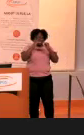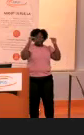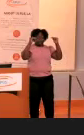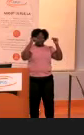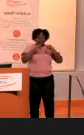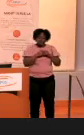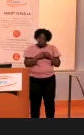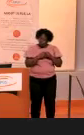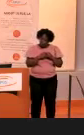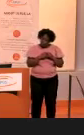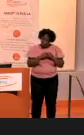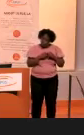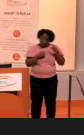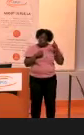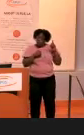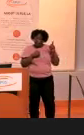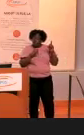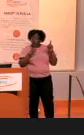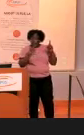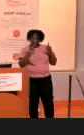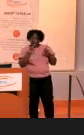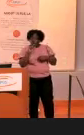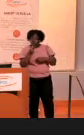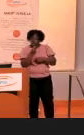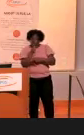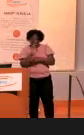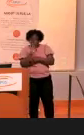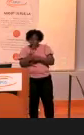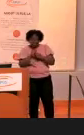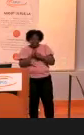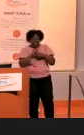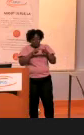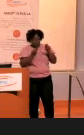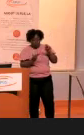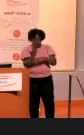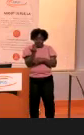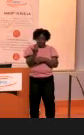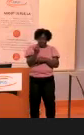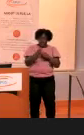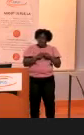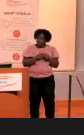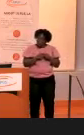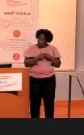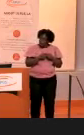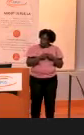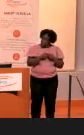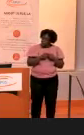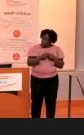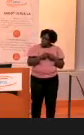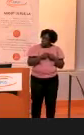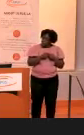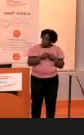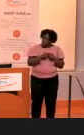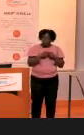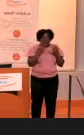And then if your glomerular filtration rate is less than 15, that's when you're